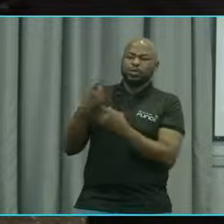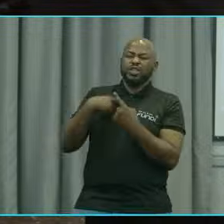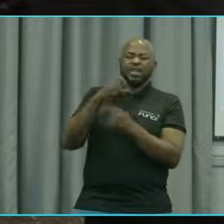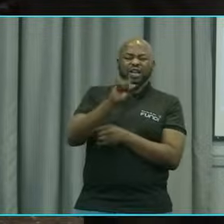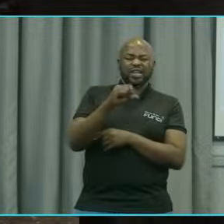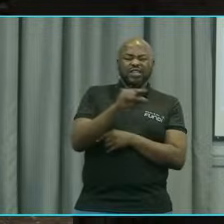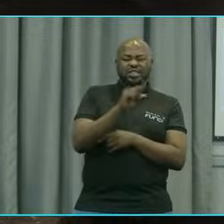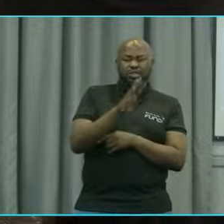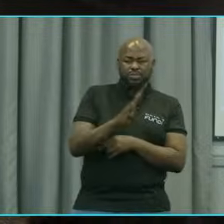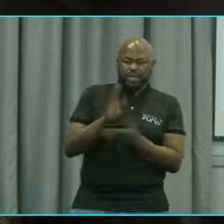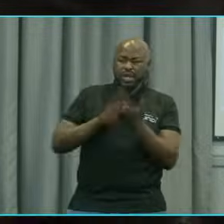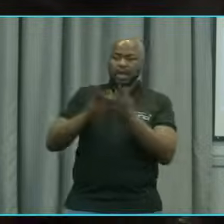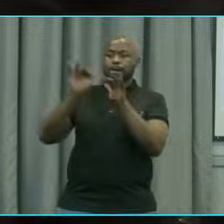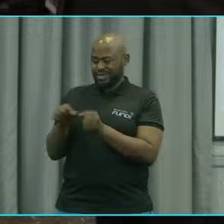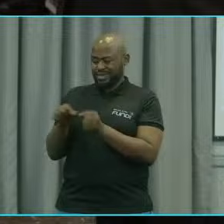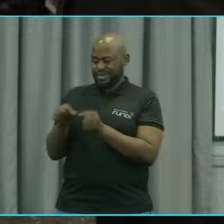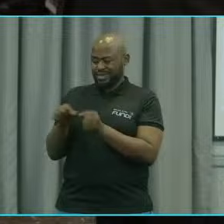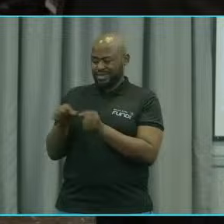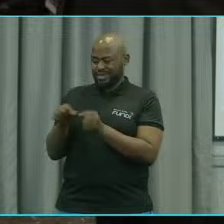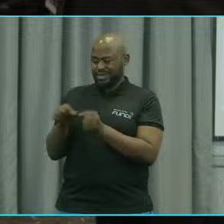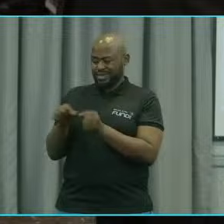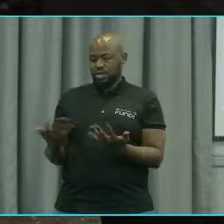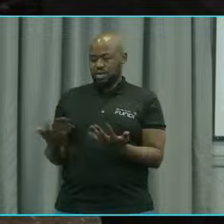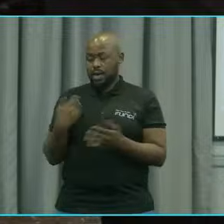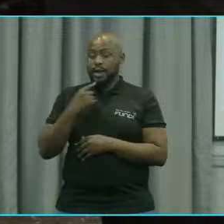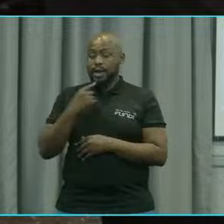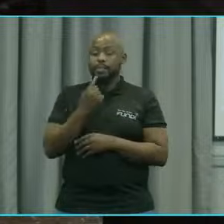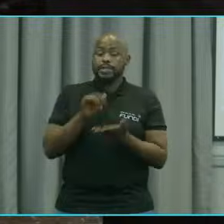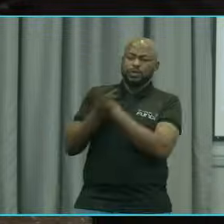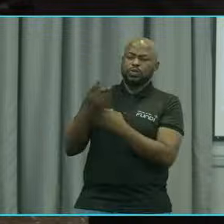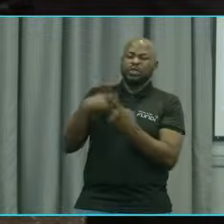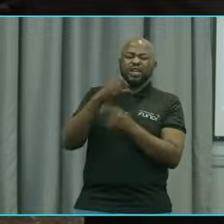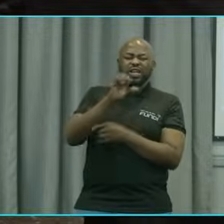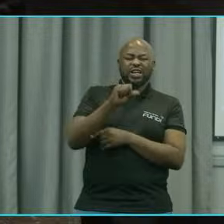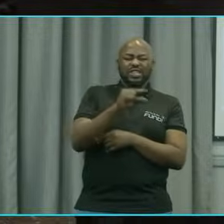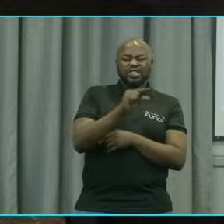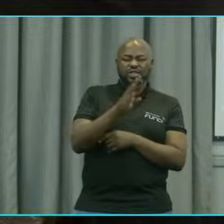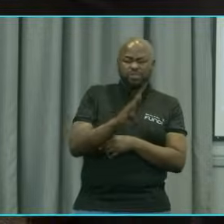the outside, where the body's outside, that is because besides